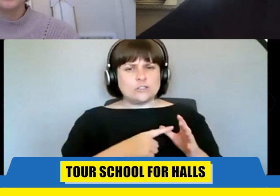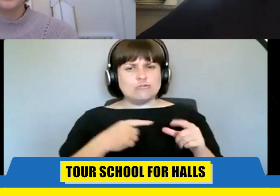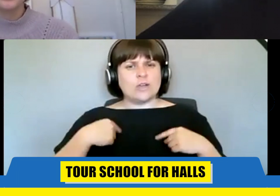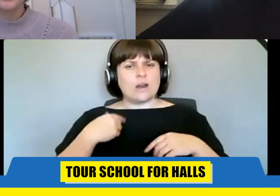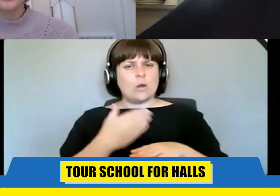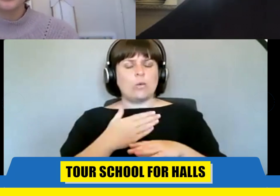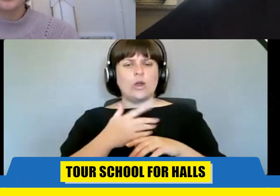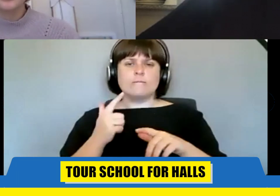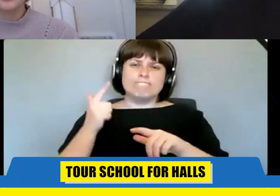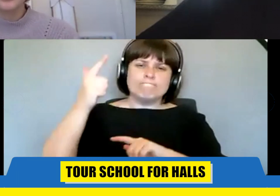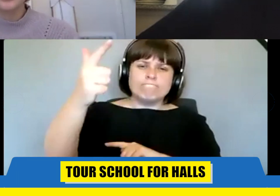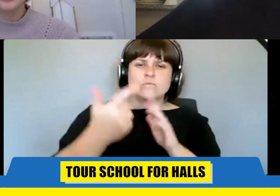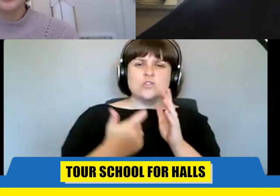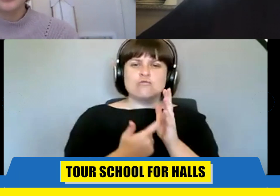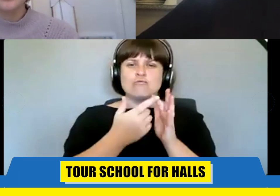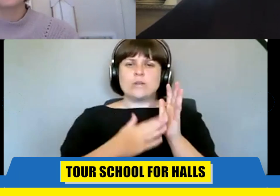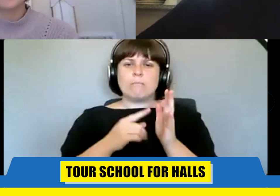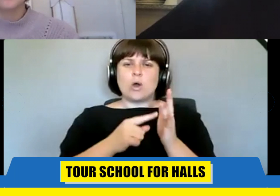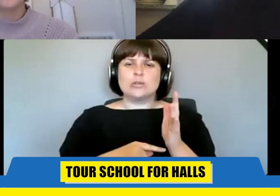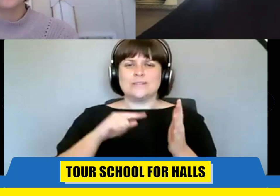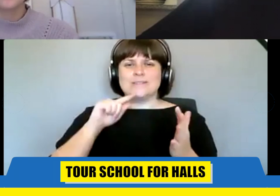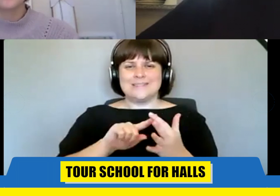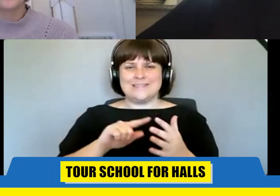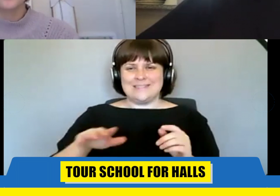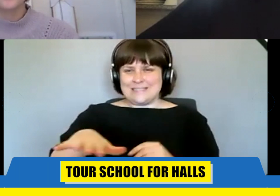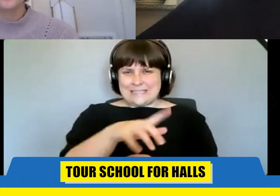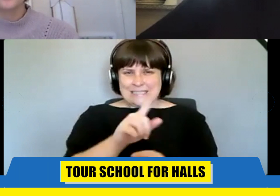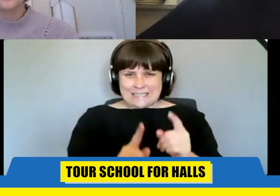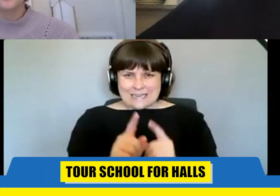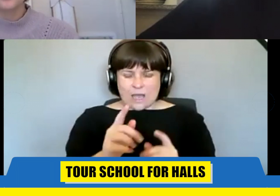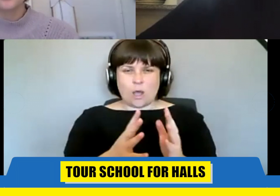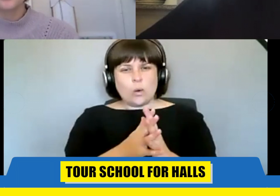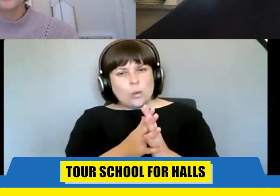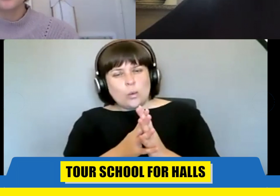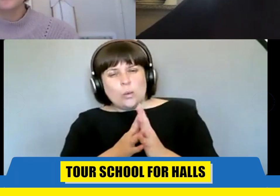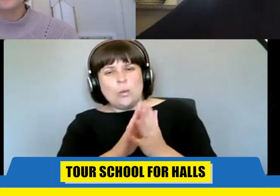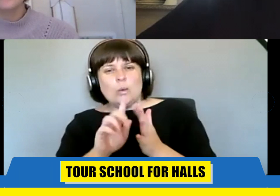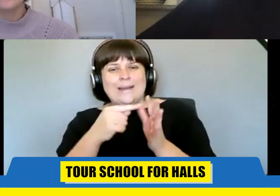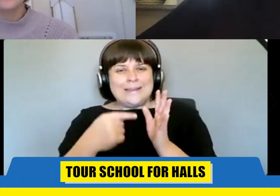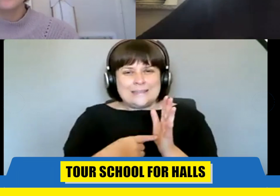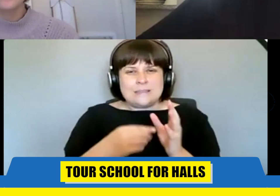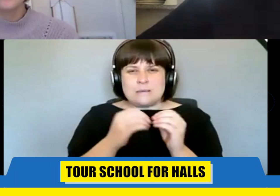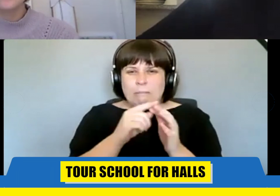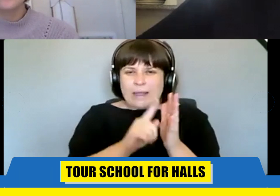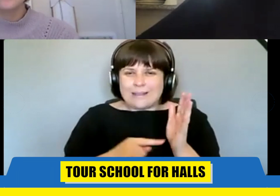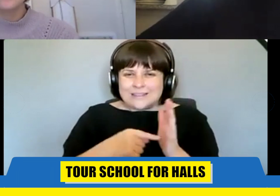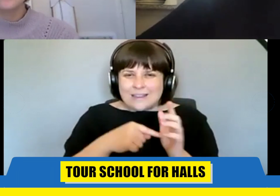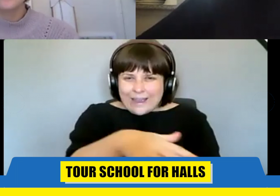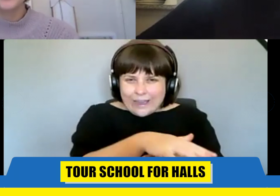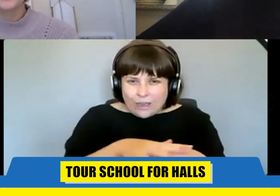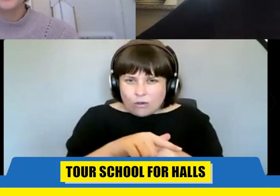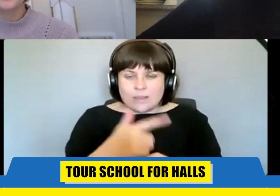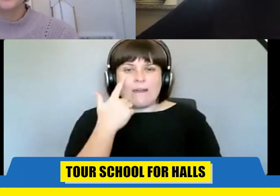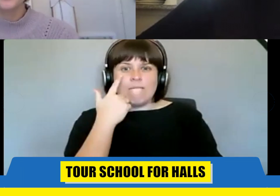remote town in the wheat belt, if any of you know that part of Western Australia, they had discovered that